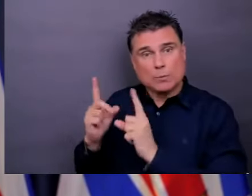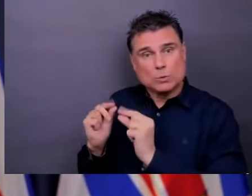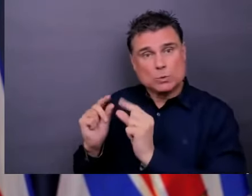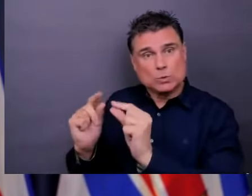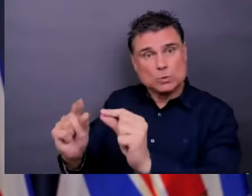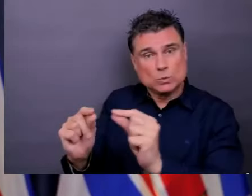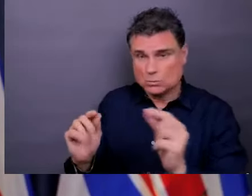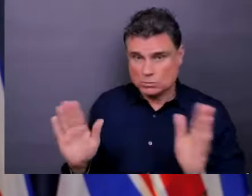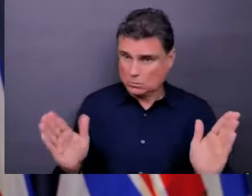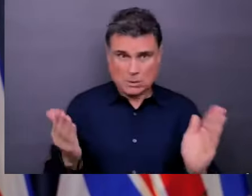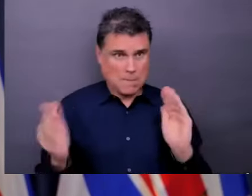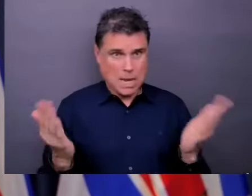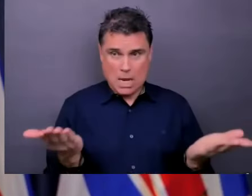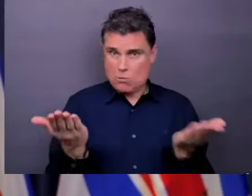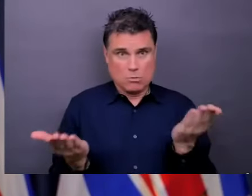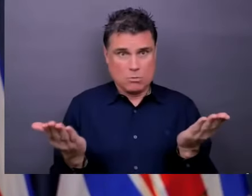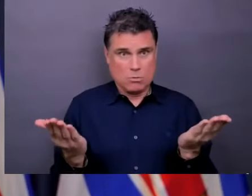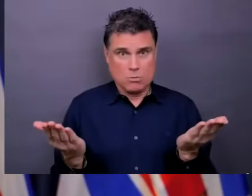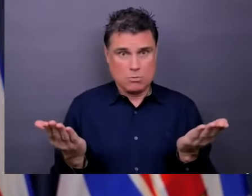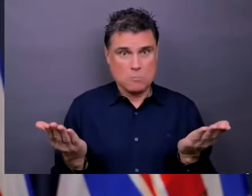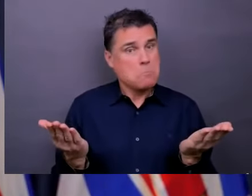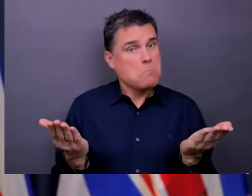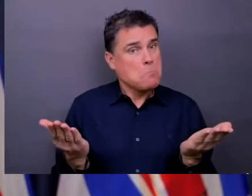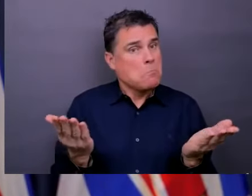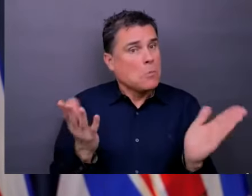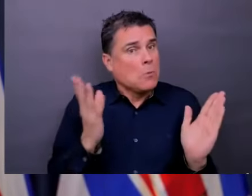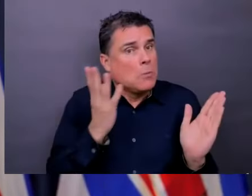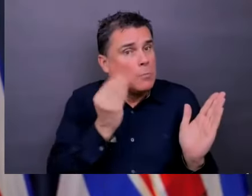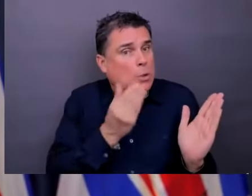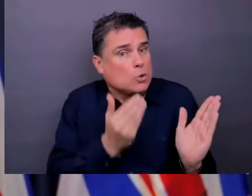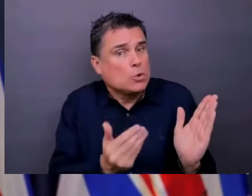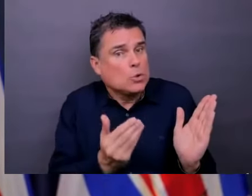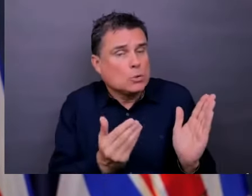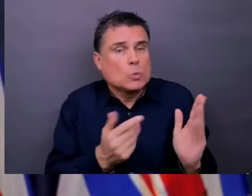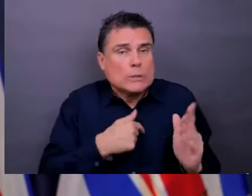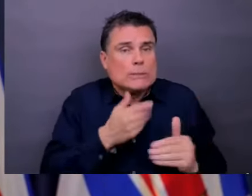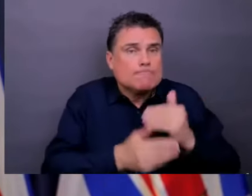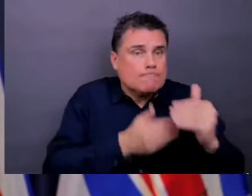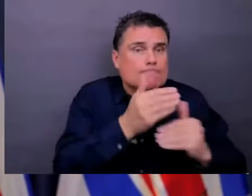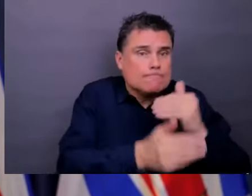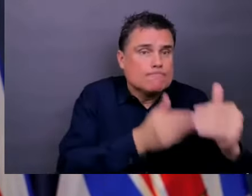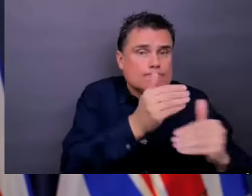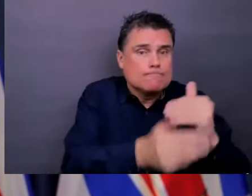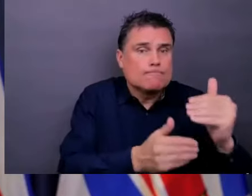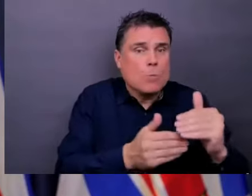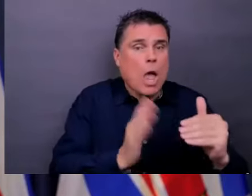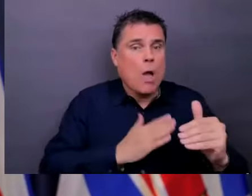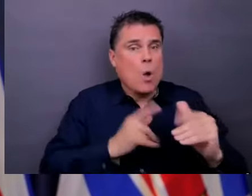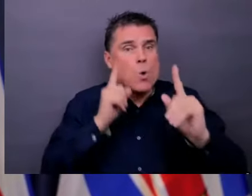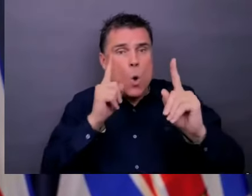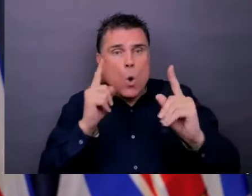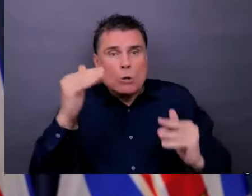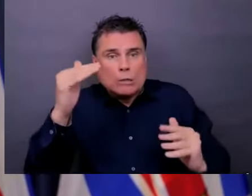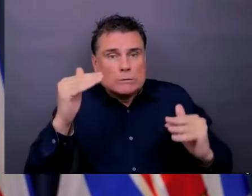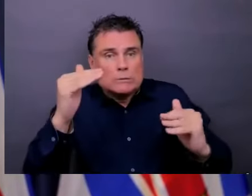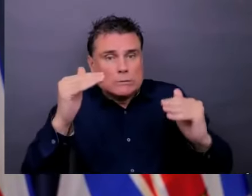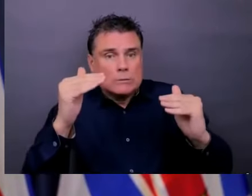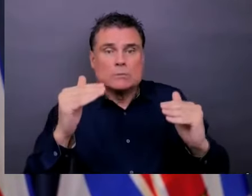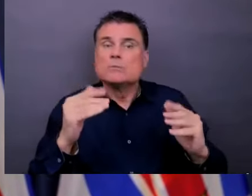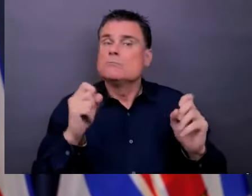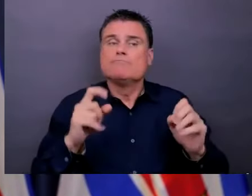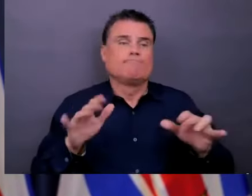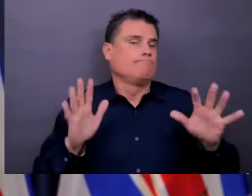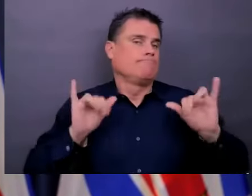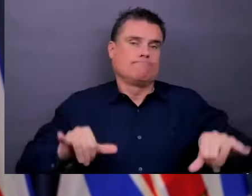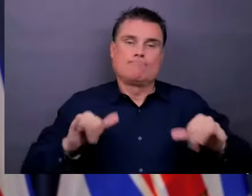sectors have been well covered to date and will continue to be their high priority areas and high vulnerability areas. I want to note and express